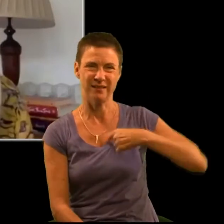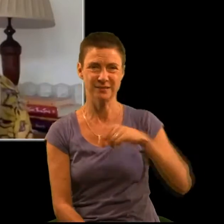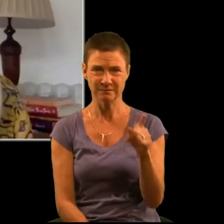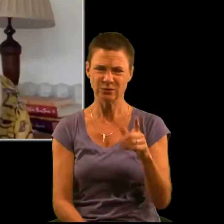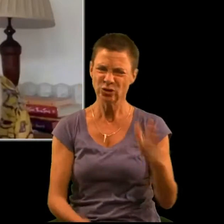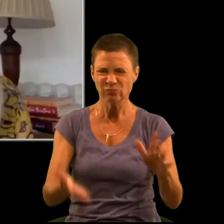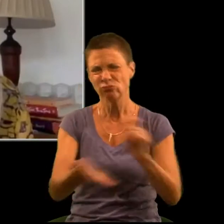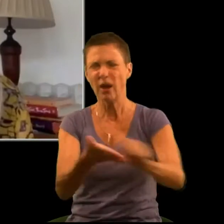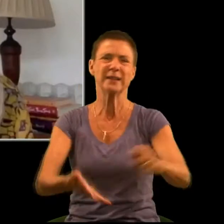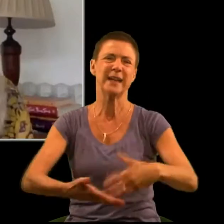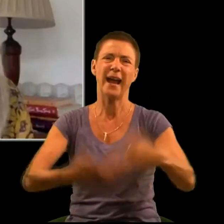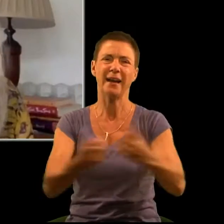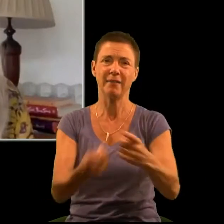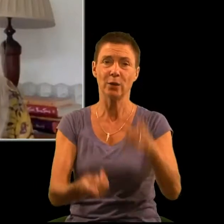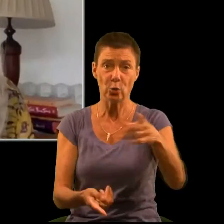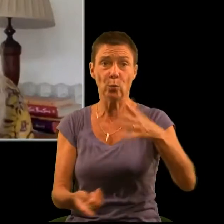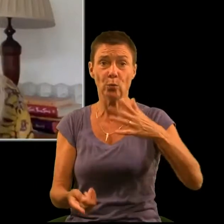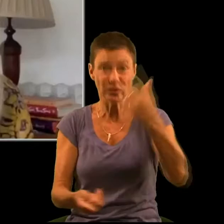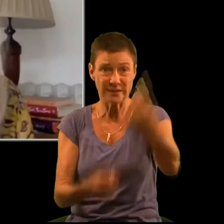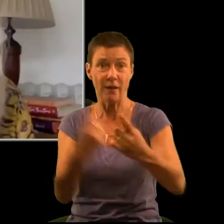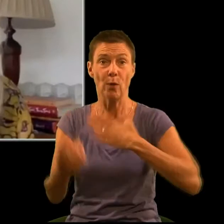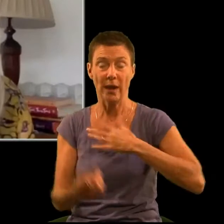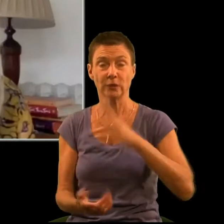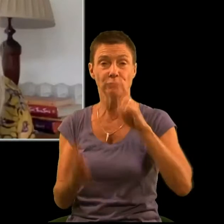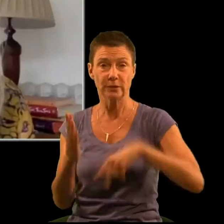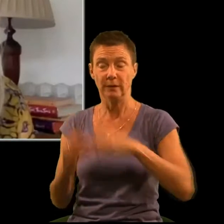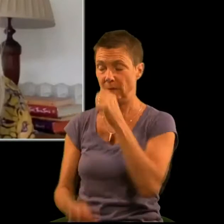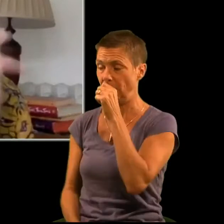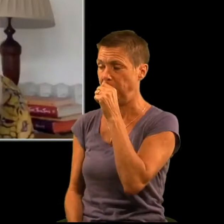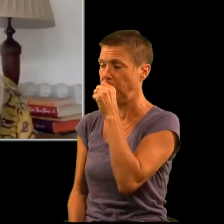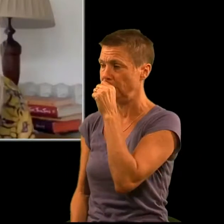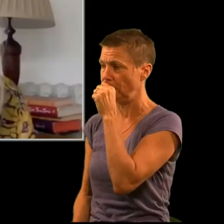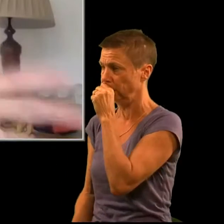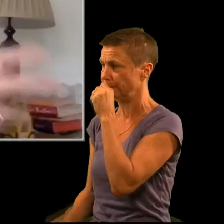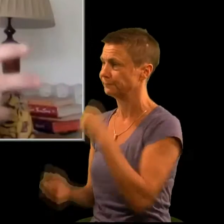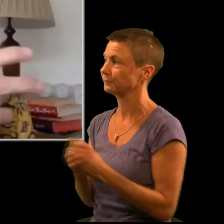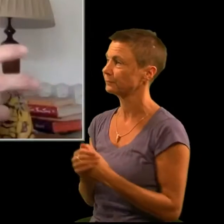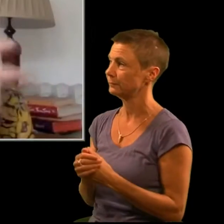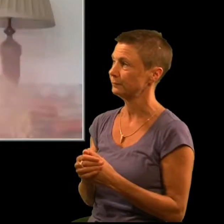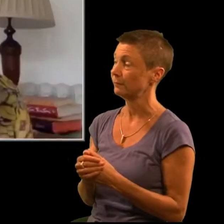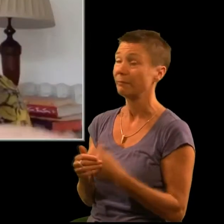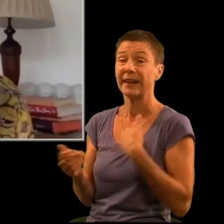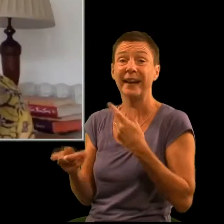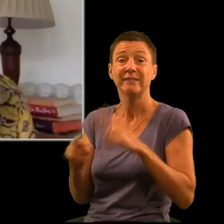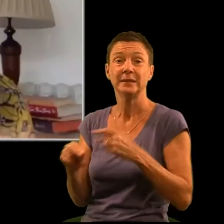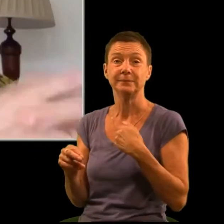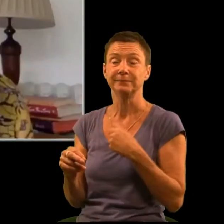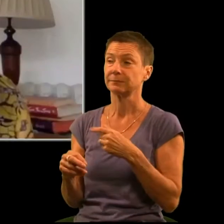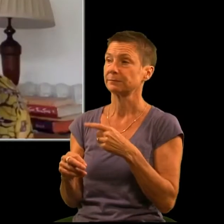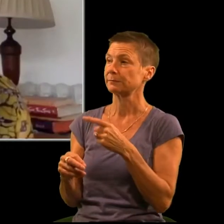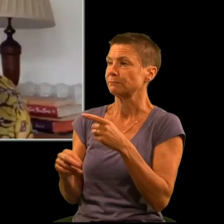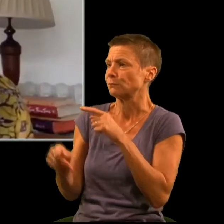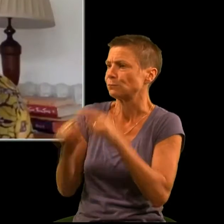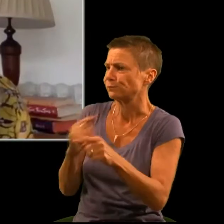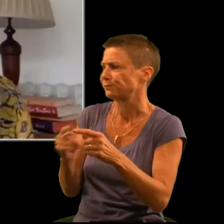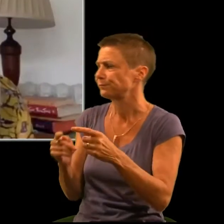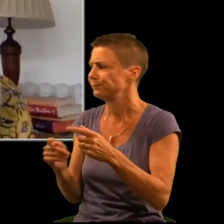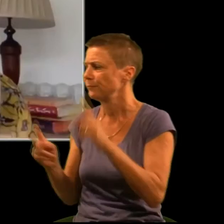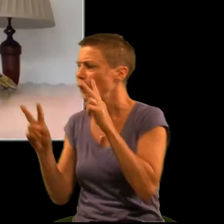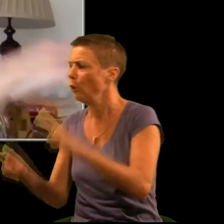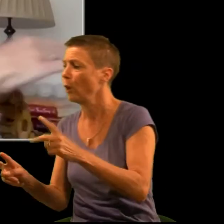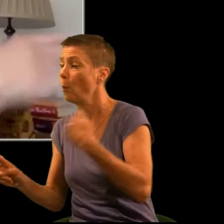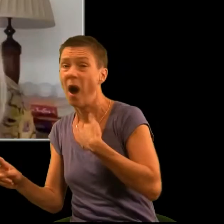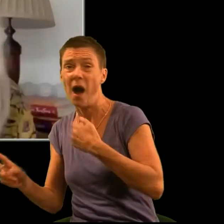what you would like to read. If I go back and look at and try and find out what I was writing age